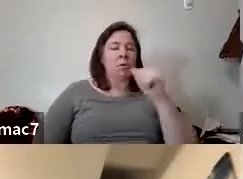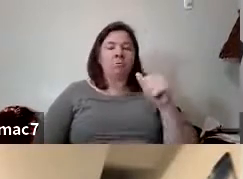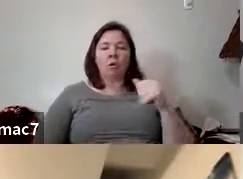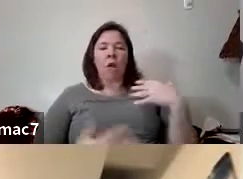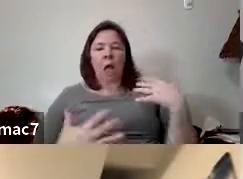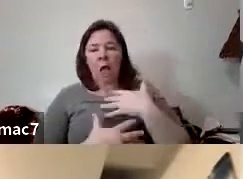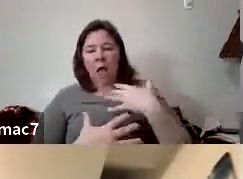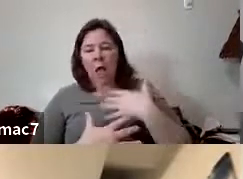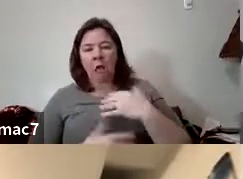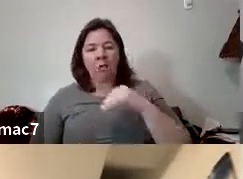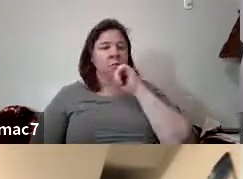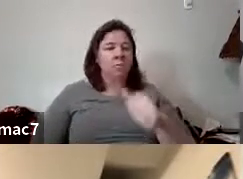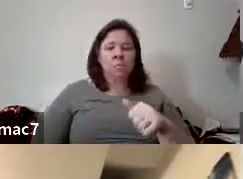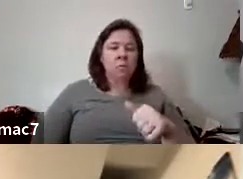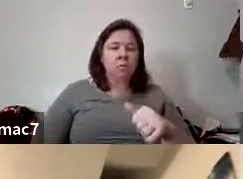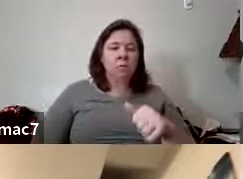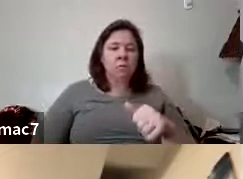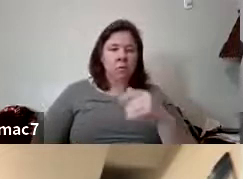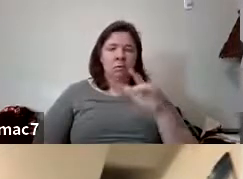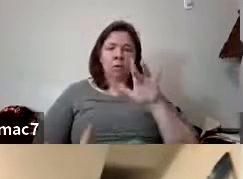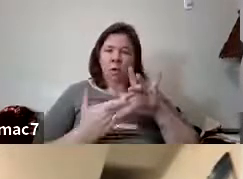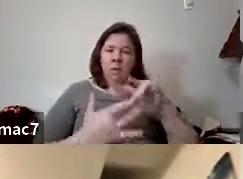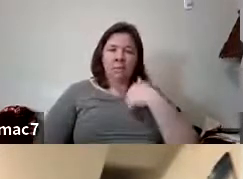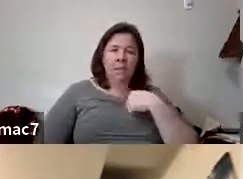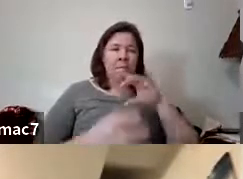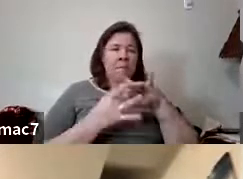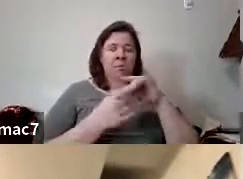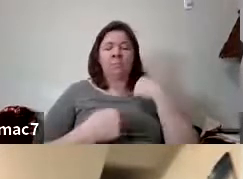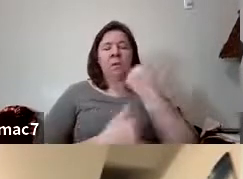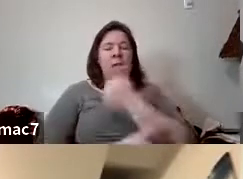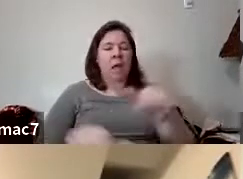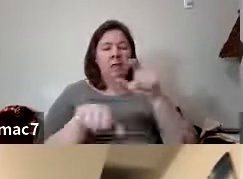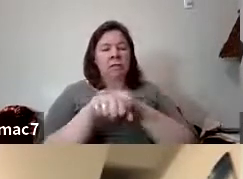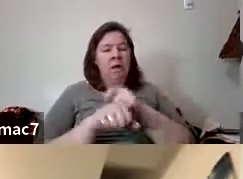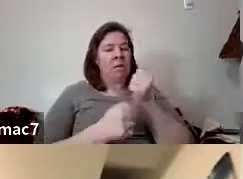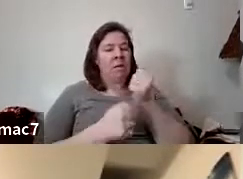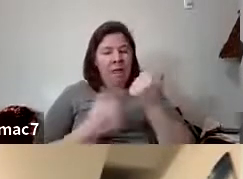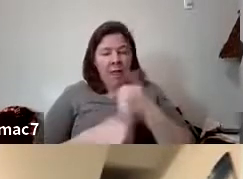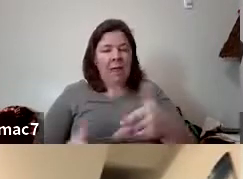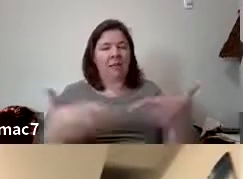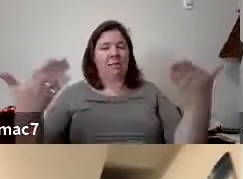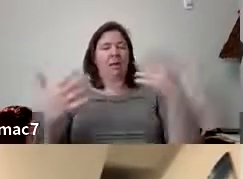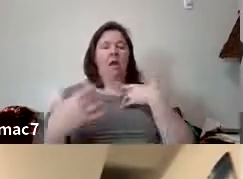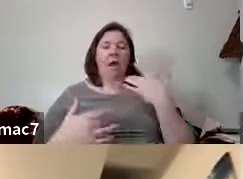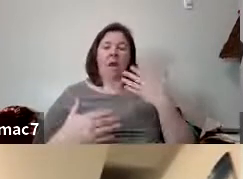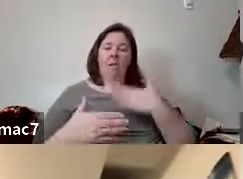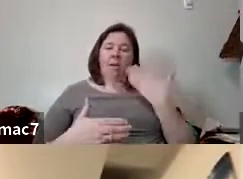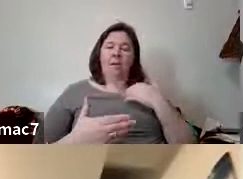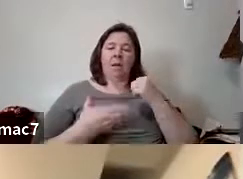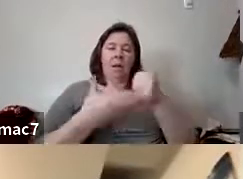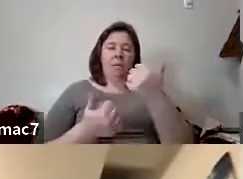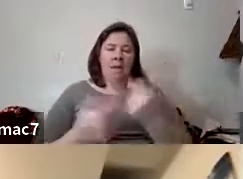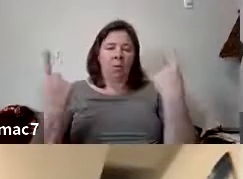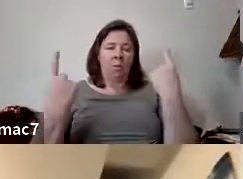hesitant to reach out. You can message me anytime for anything. and I'll be glad to help anybody. So God bless